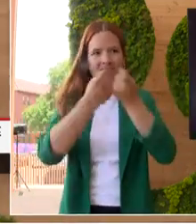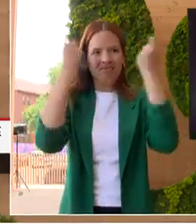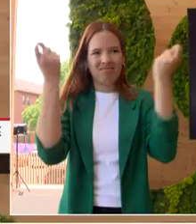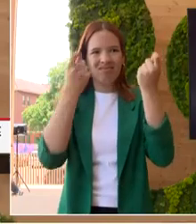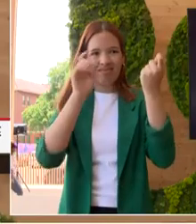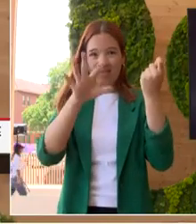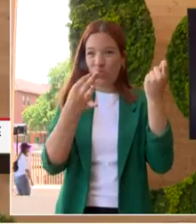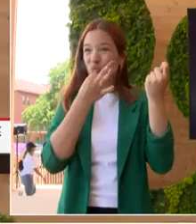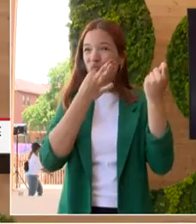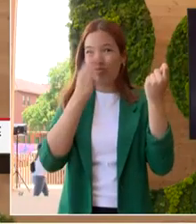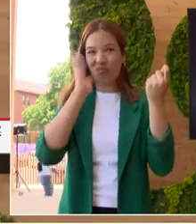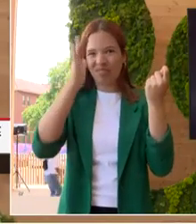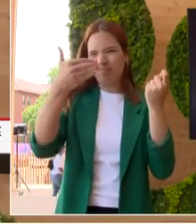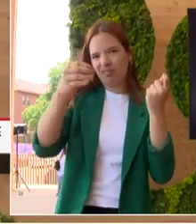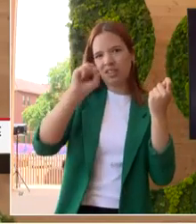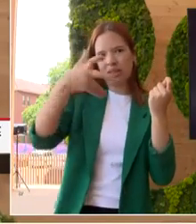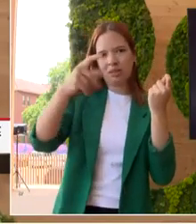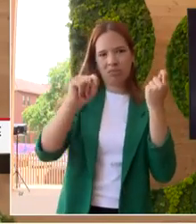September.